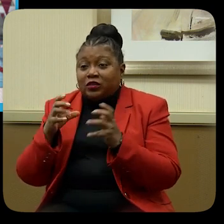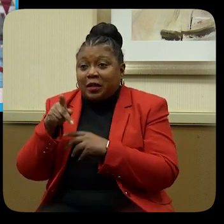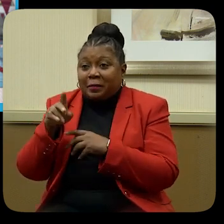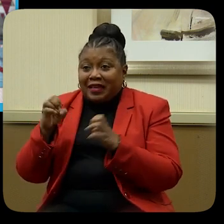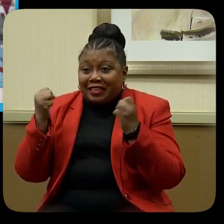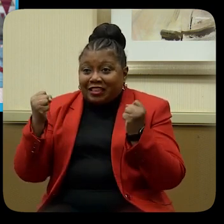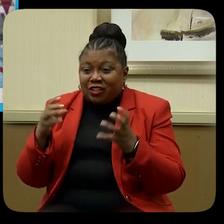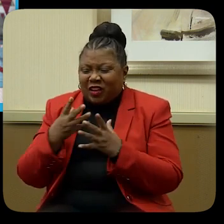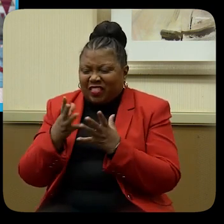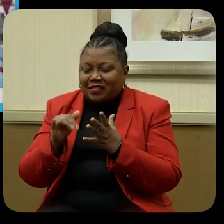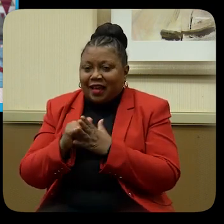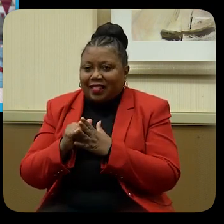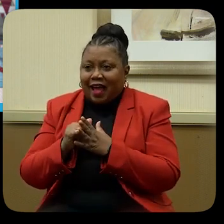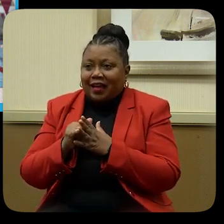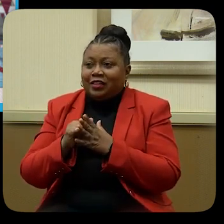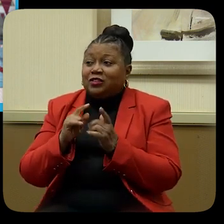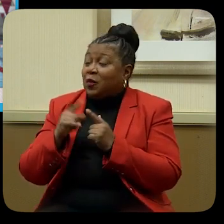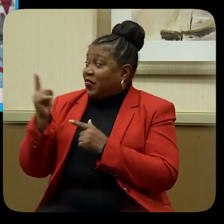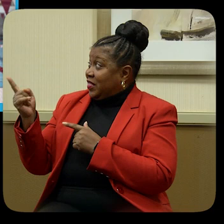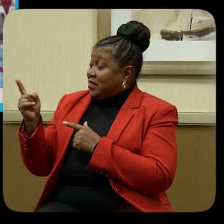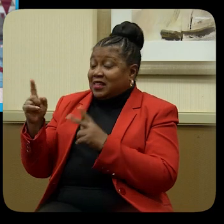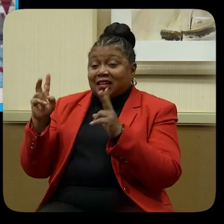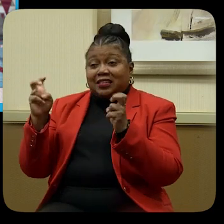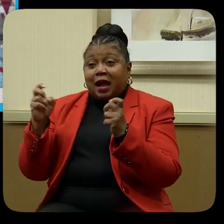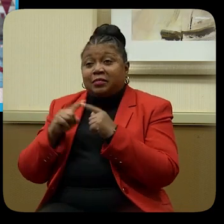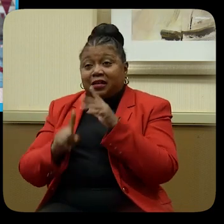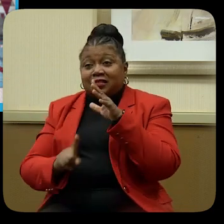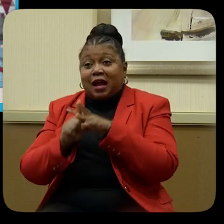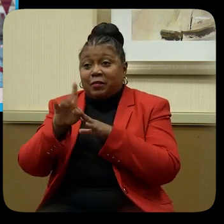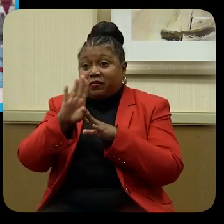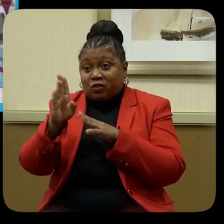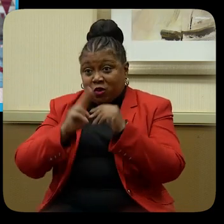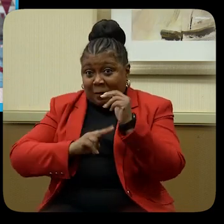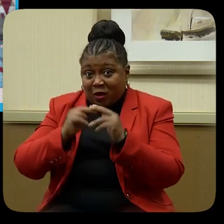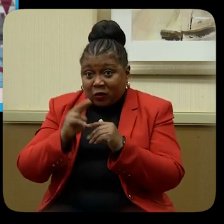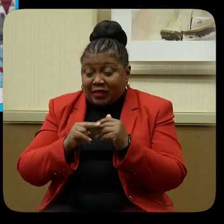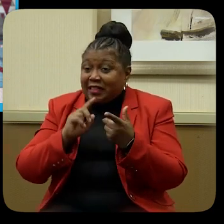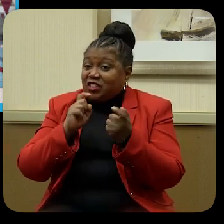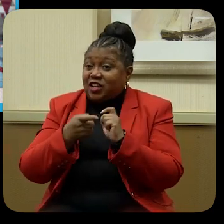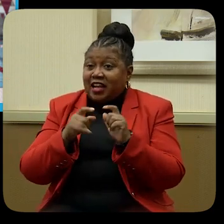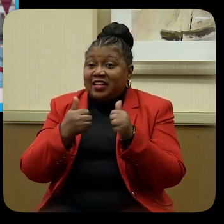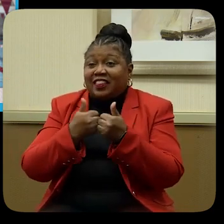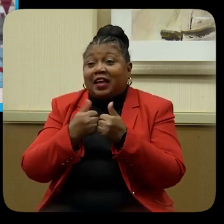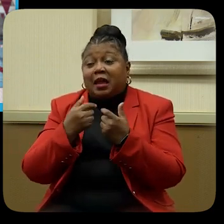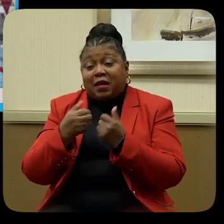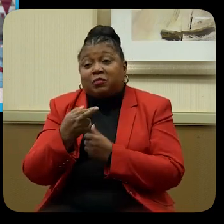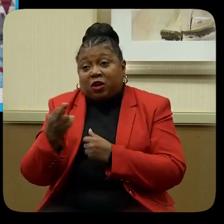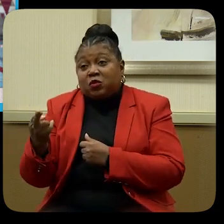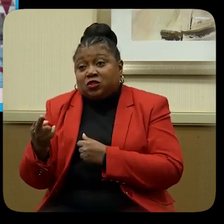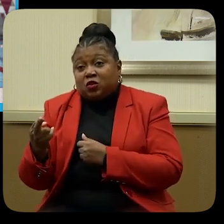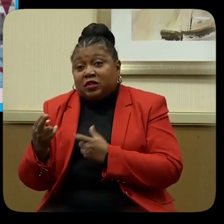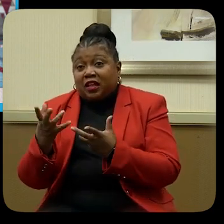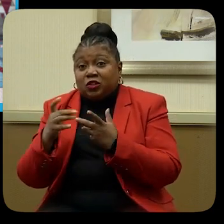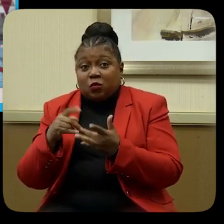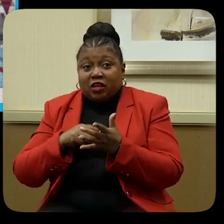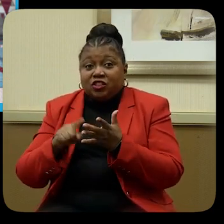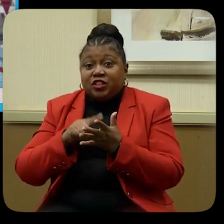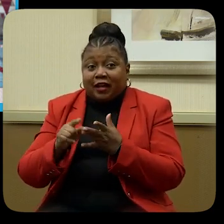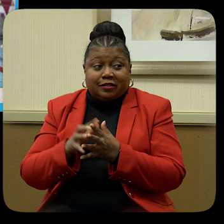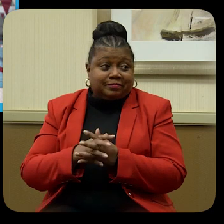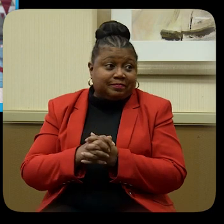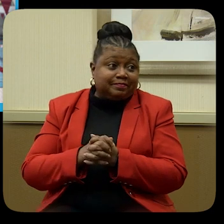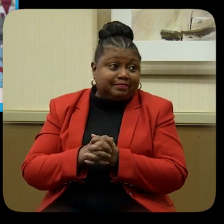PE teachers and things like that. So if this is a topic that's coming up in your building, Changing the Game might be a resource that you want to check